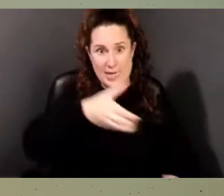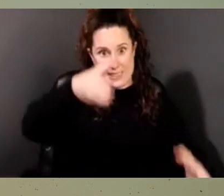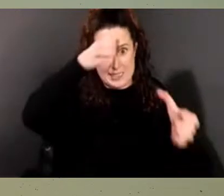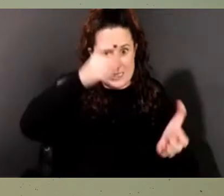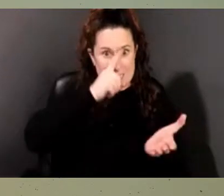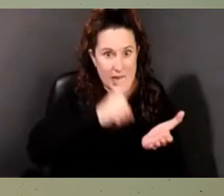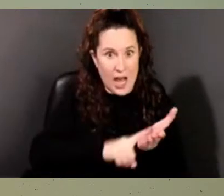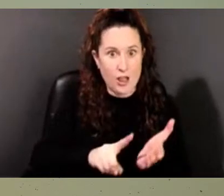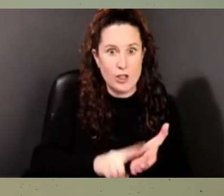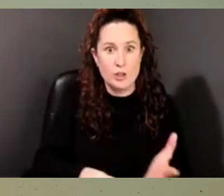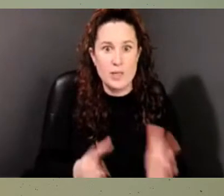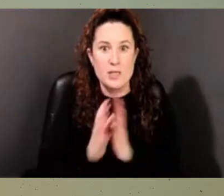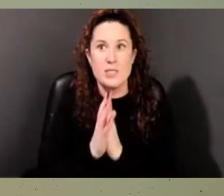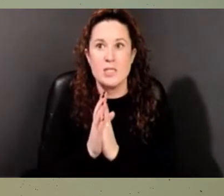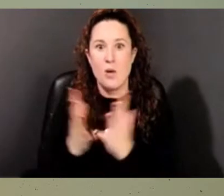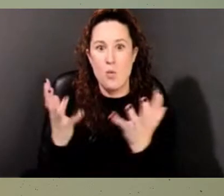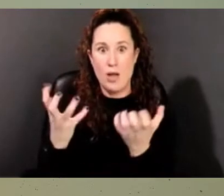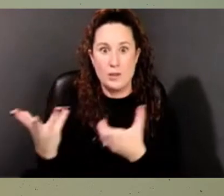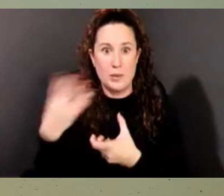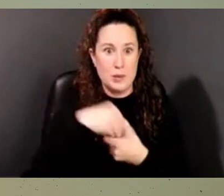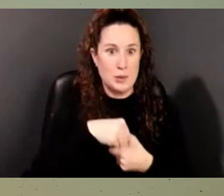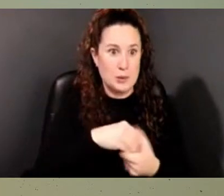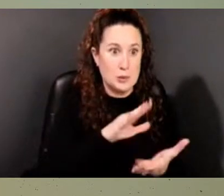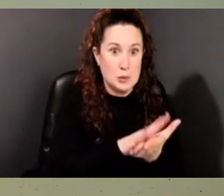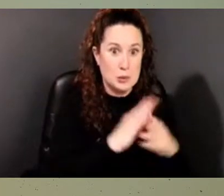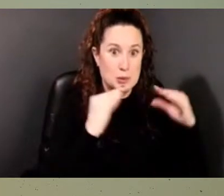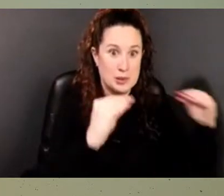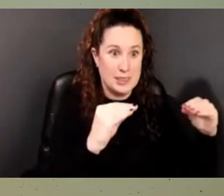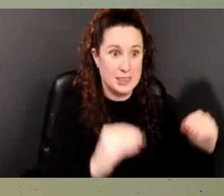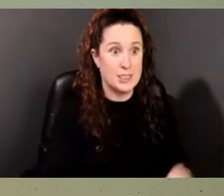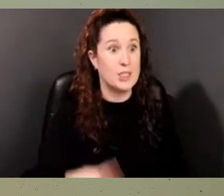their syllabus. In 2019, I thought